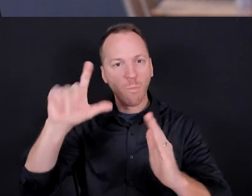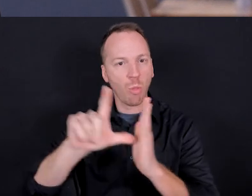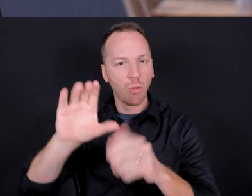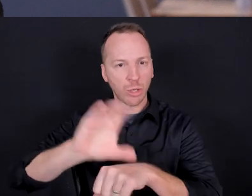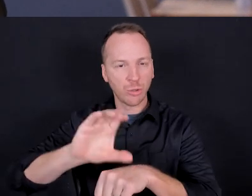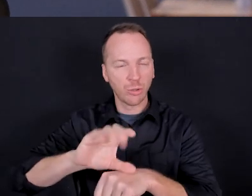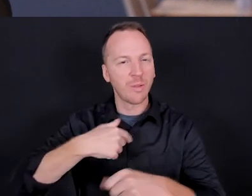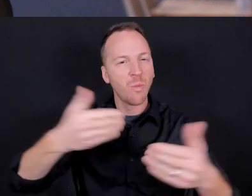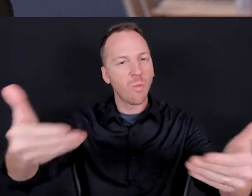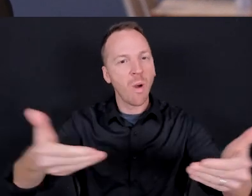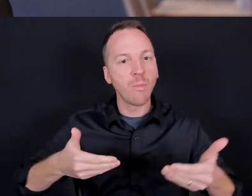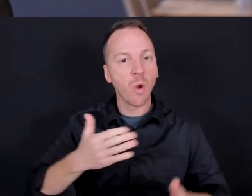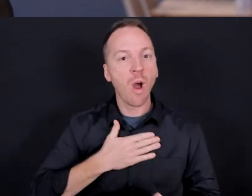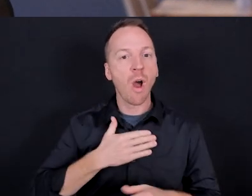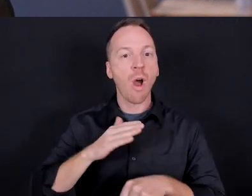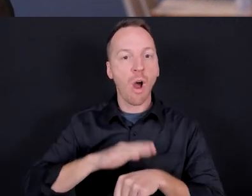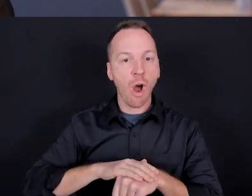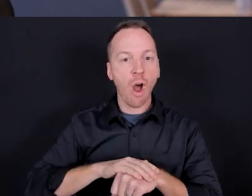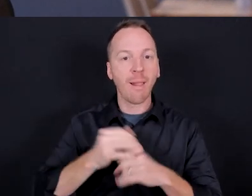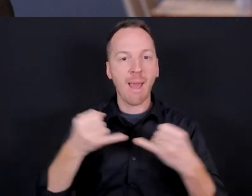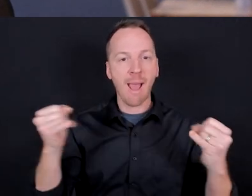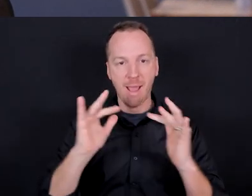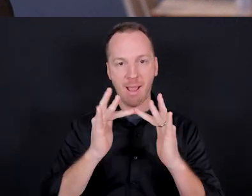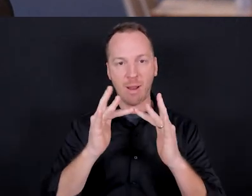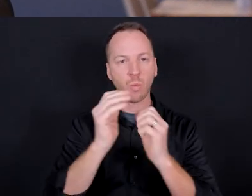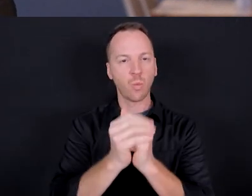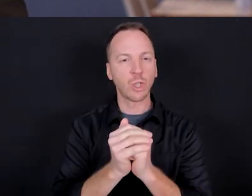like to welcome you to our online worship today.